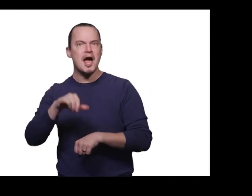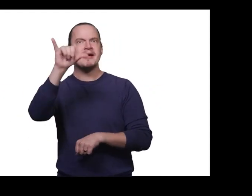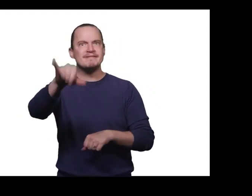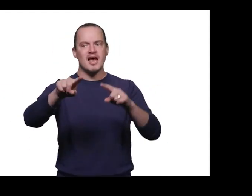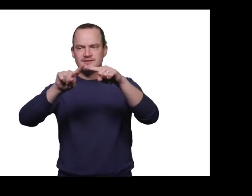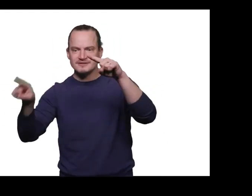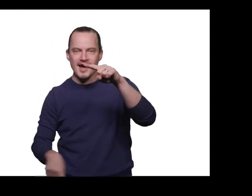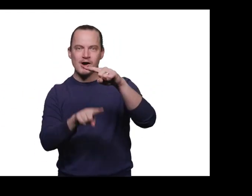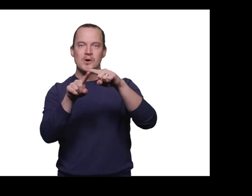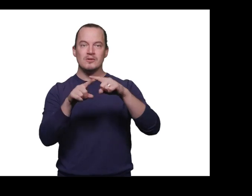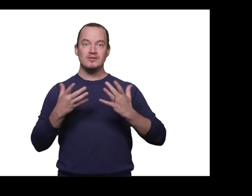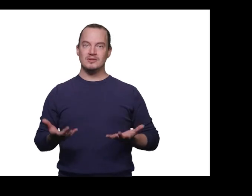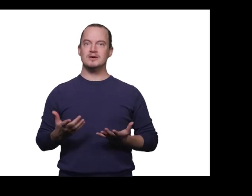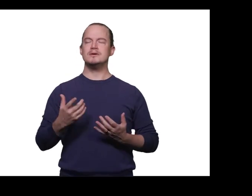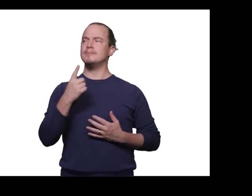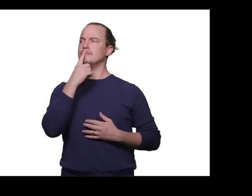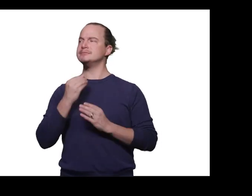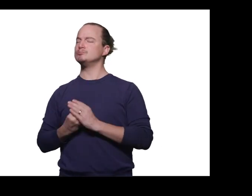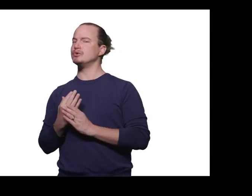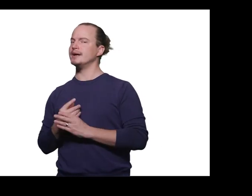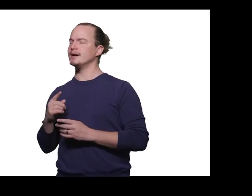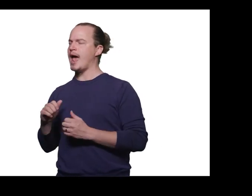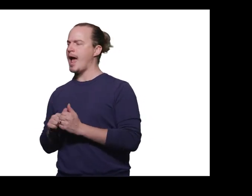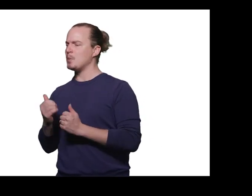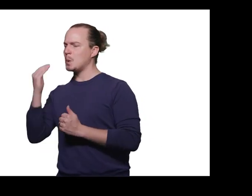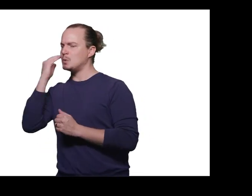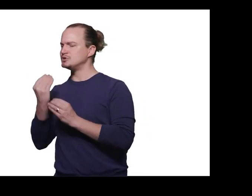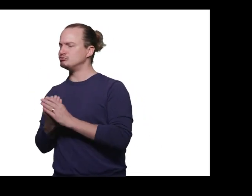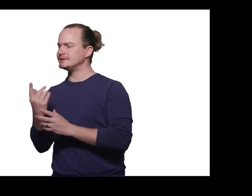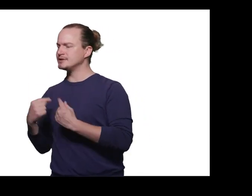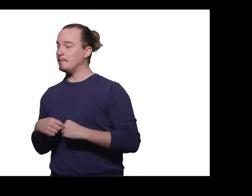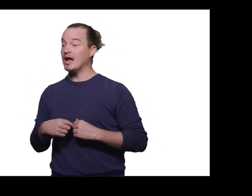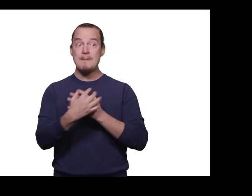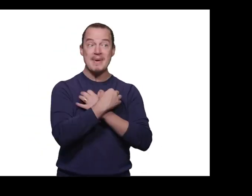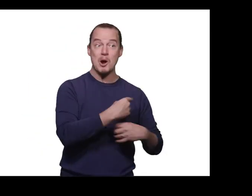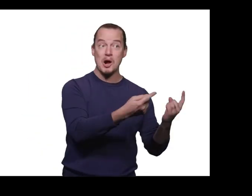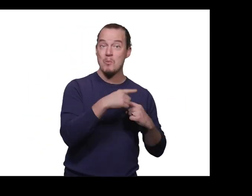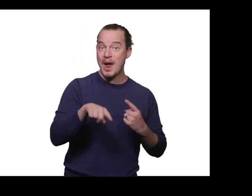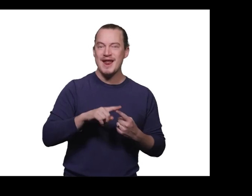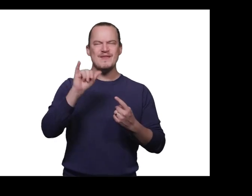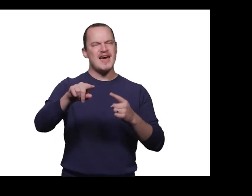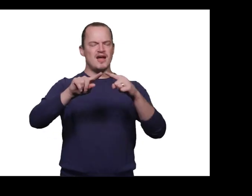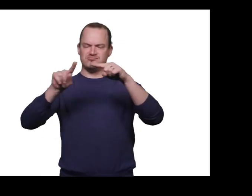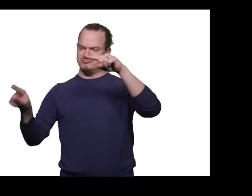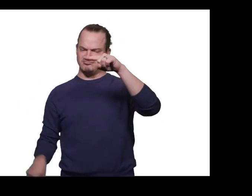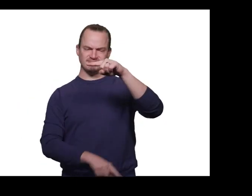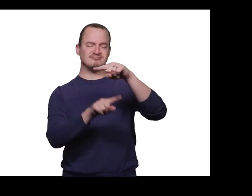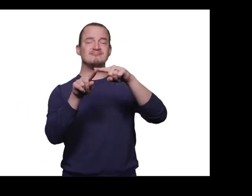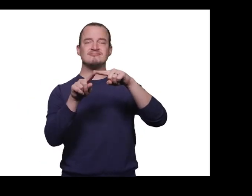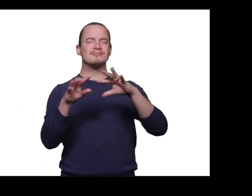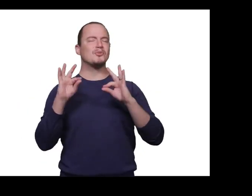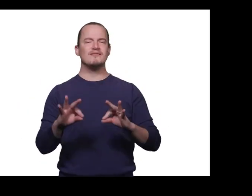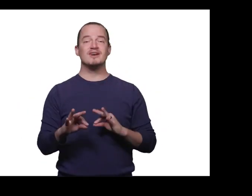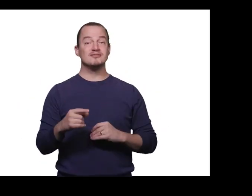for signs of spring for our friend Bernie to return. I'm going to hand it back over to